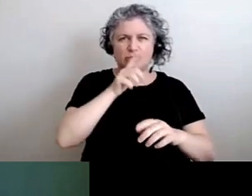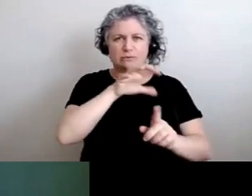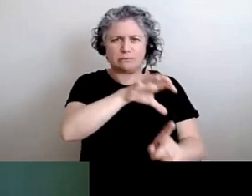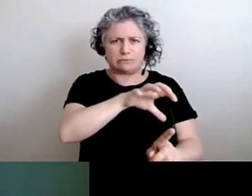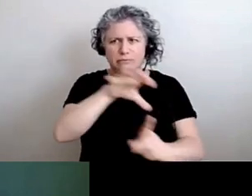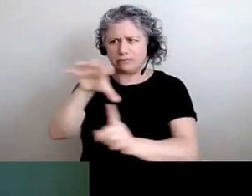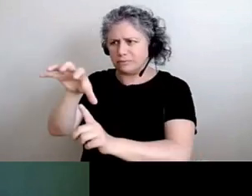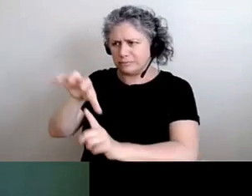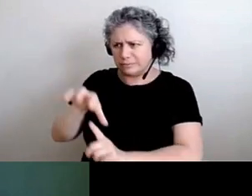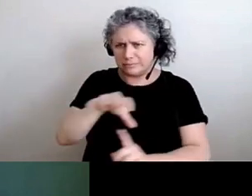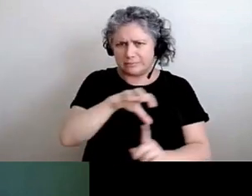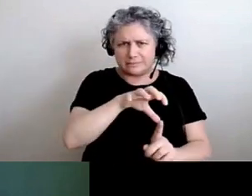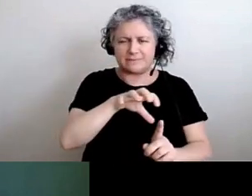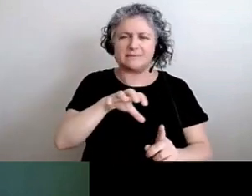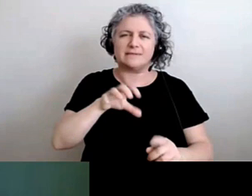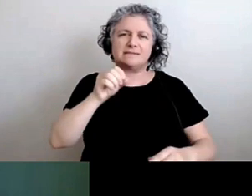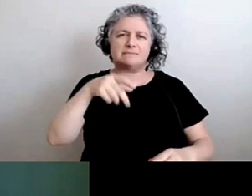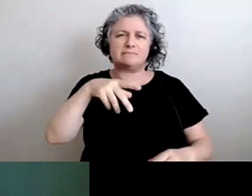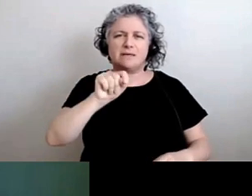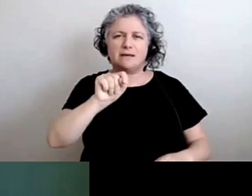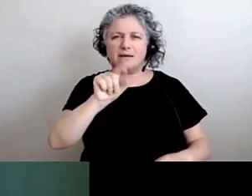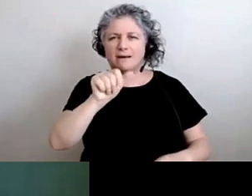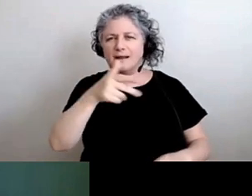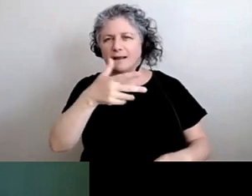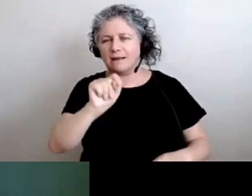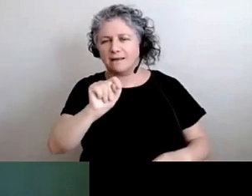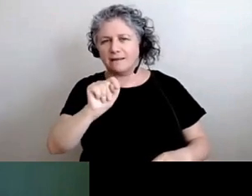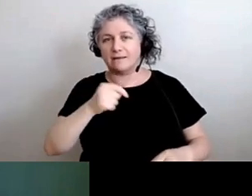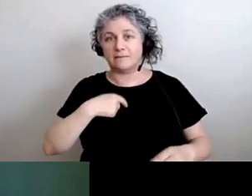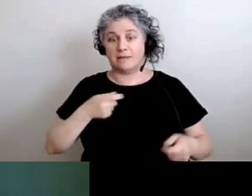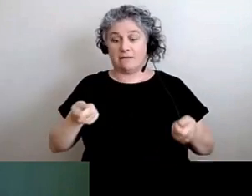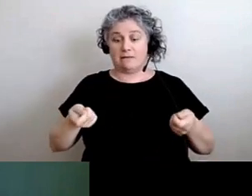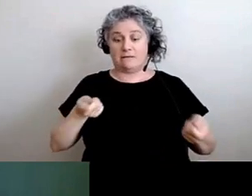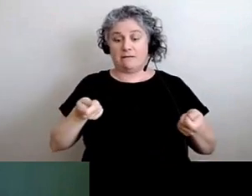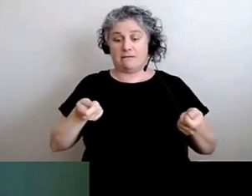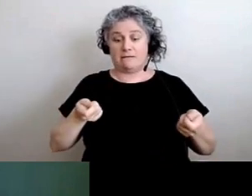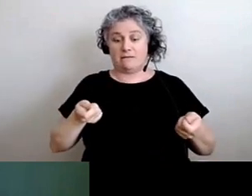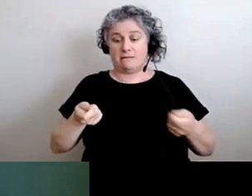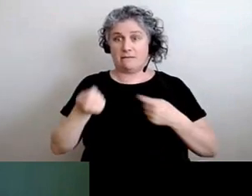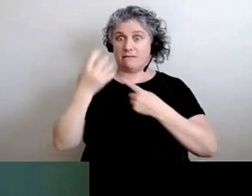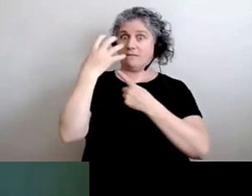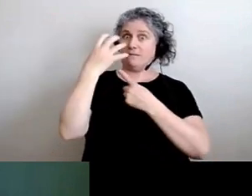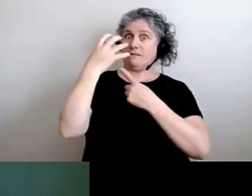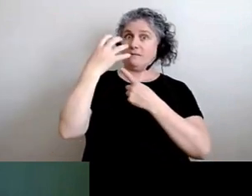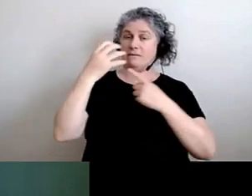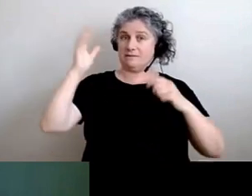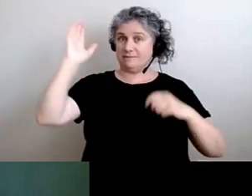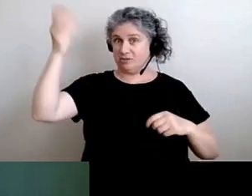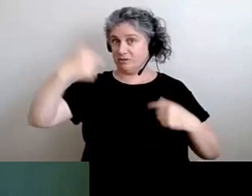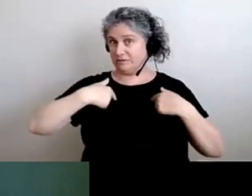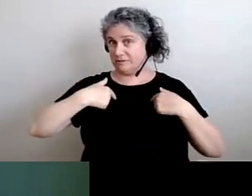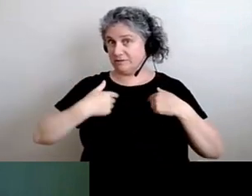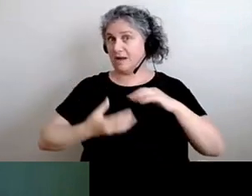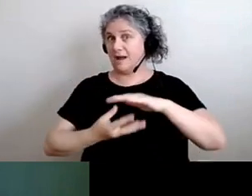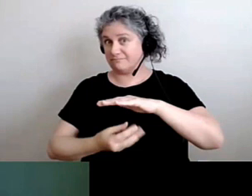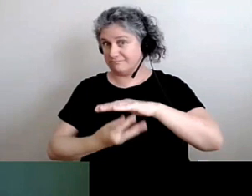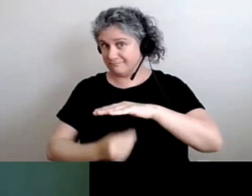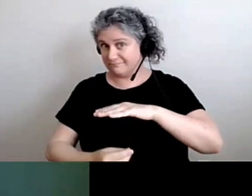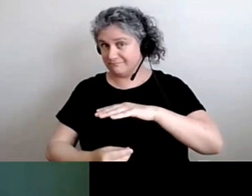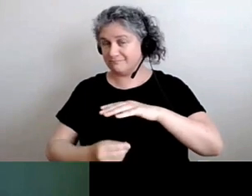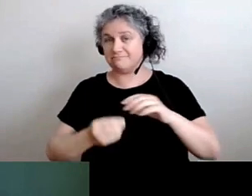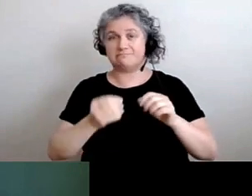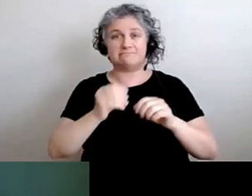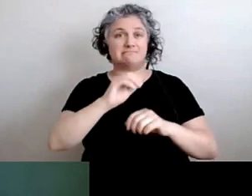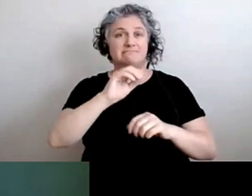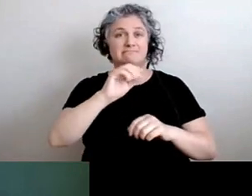it comes to recording when I switch the screen. So when I'm in the speaker view myself, the system records the speaker view. When I switch to the gallery